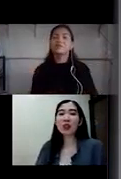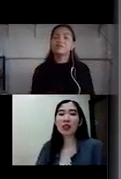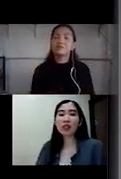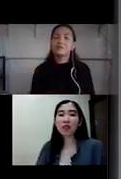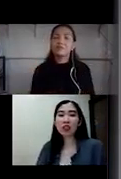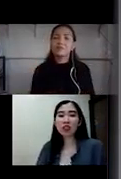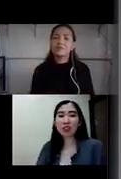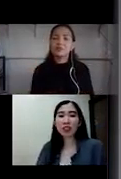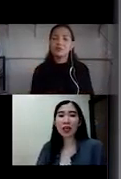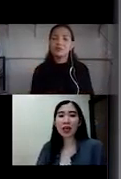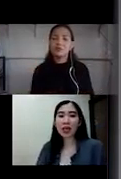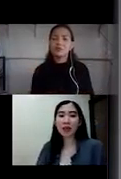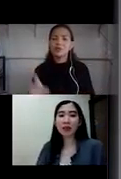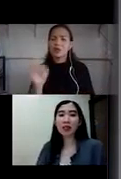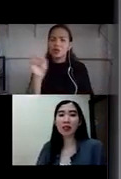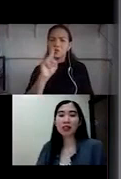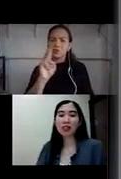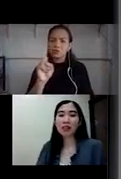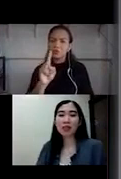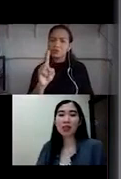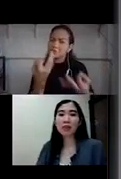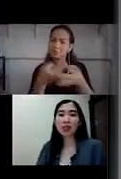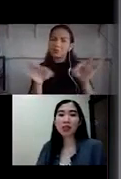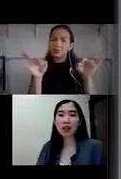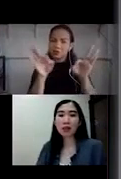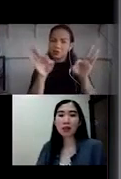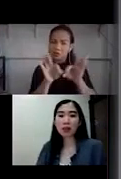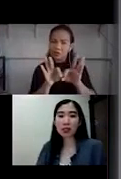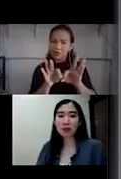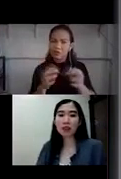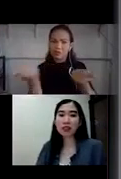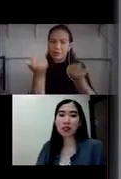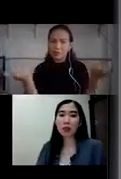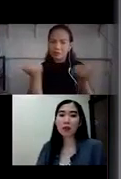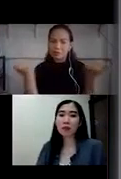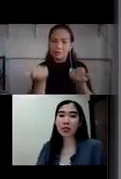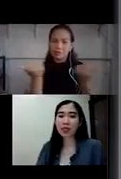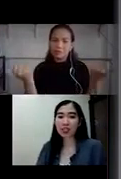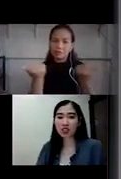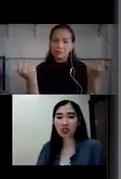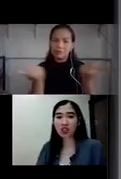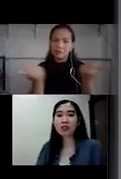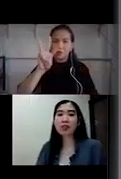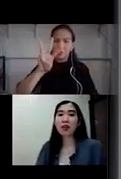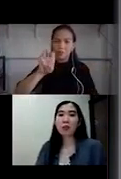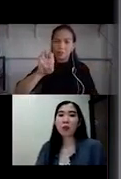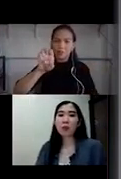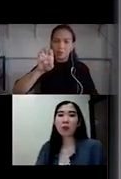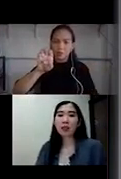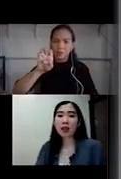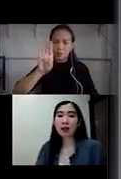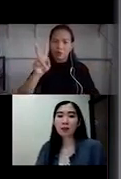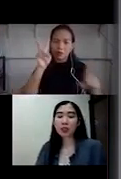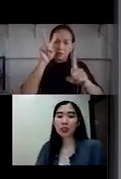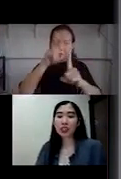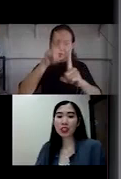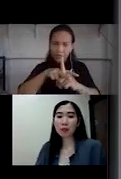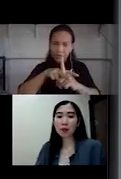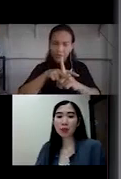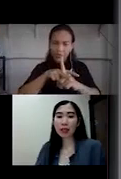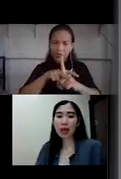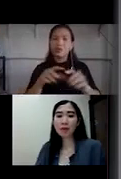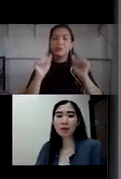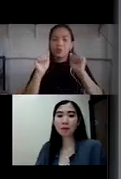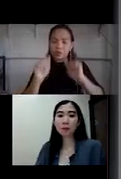So ano yung features niya? It is available as a web application. Pwede rin siya sa